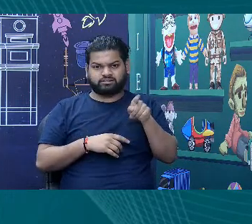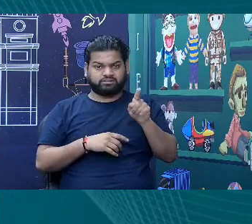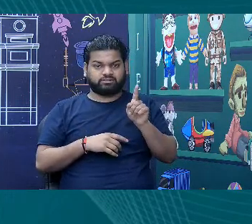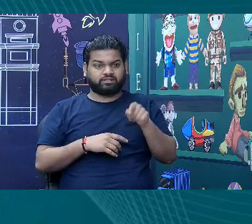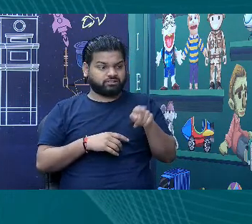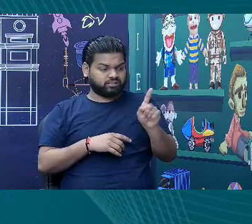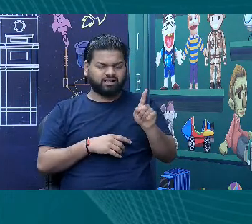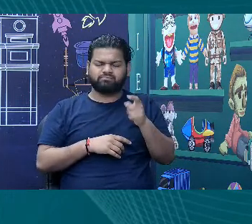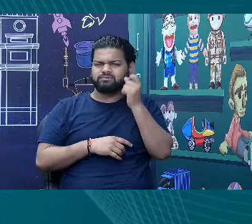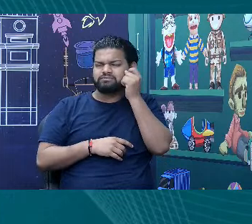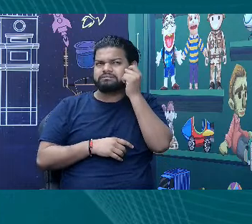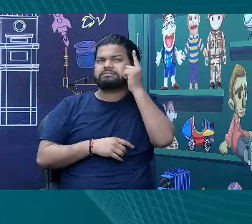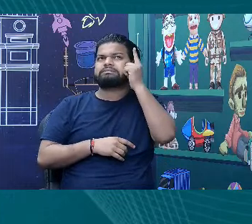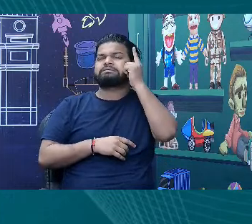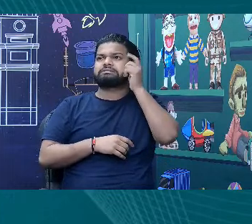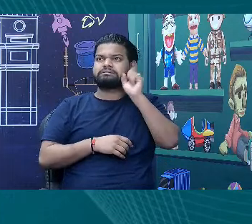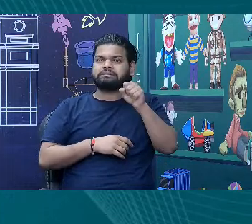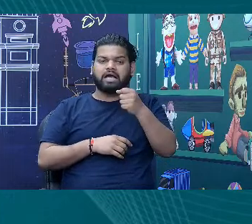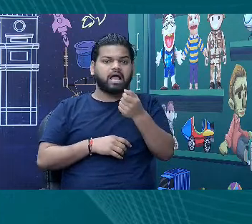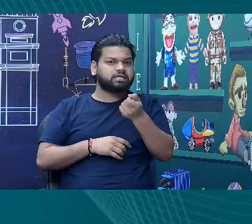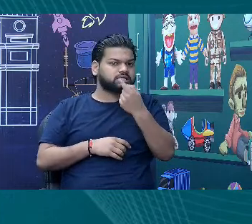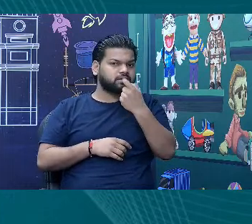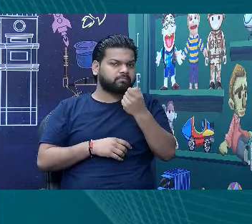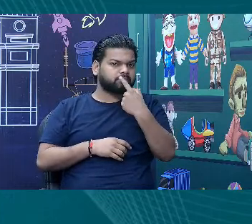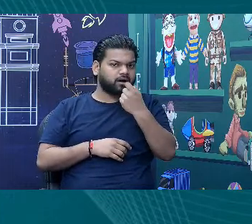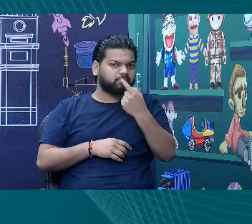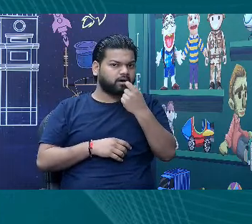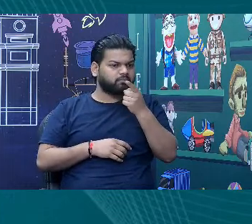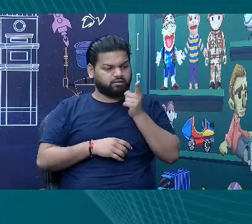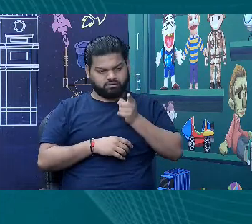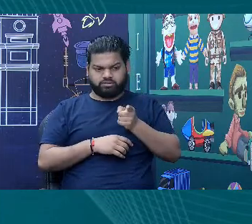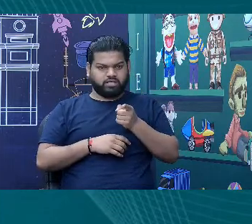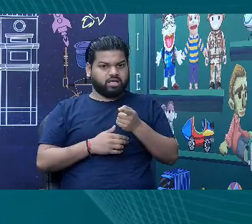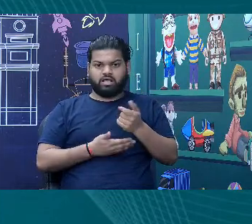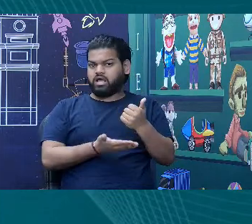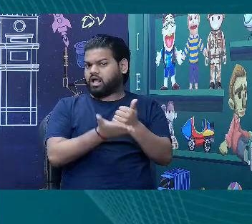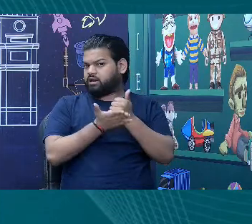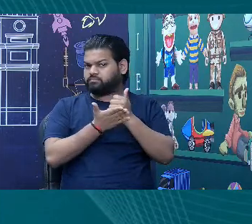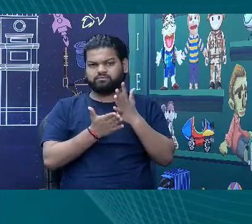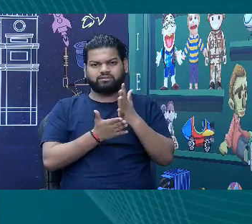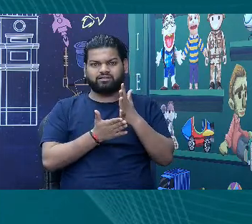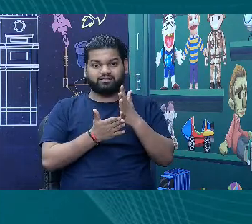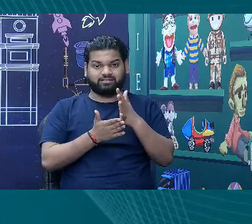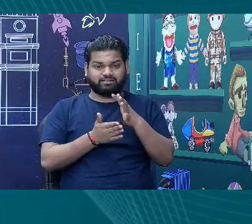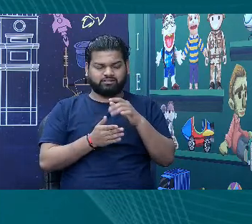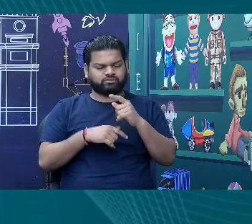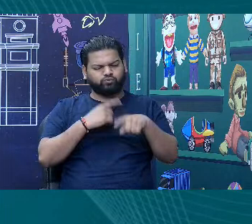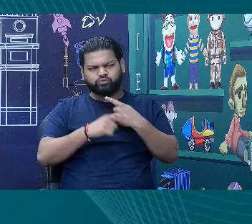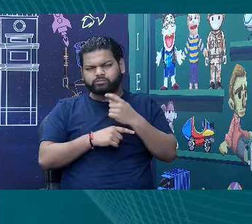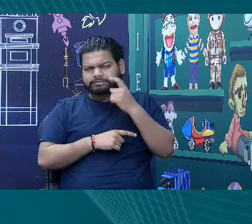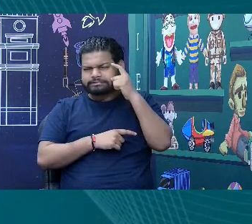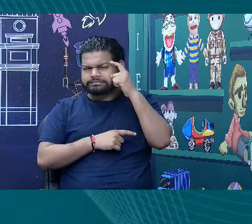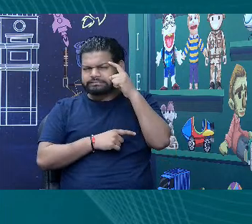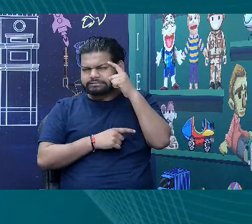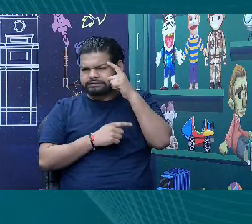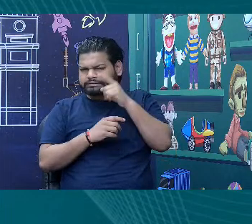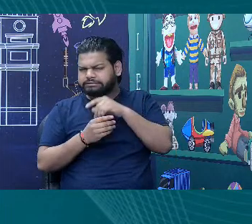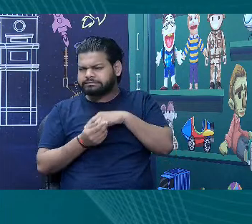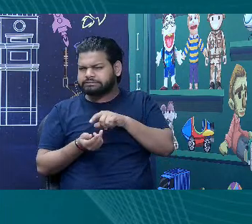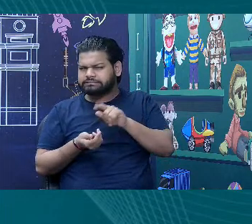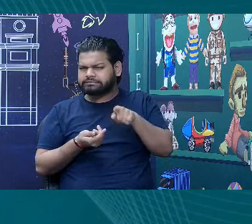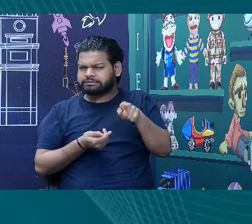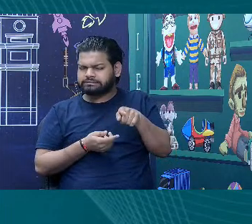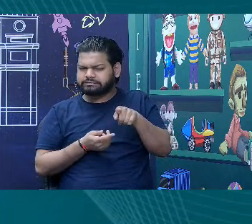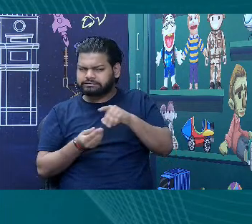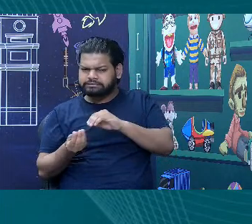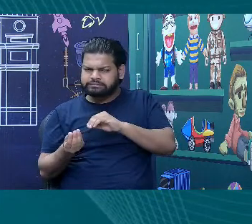able to help him, so he took the support of advanced science to keep himself mobile, and later communicative also. When he could not even